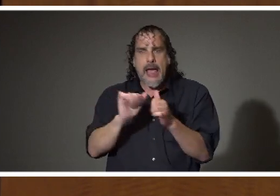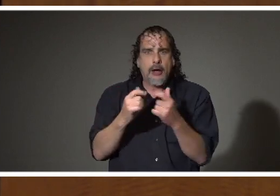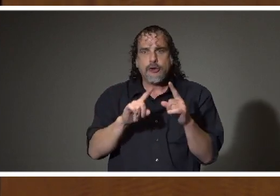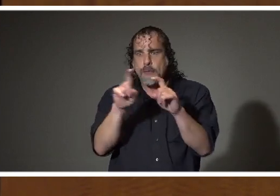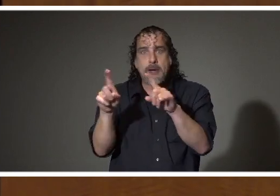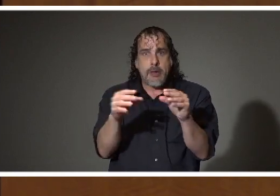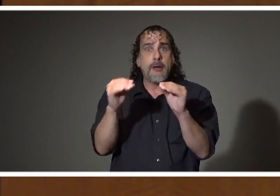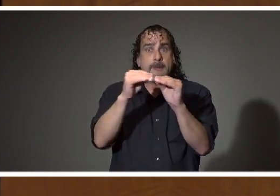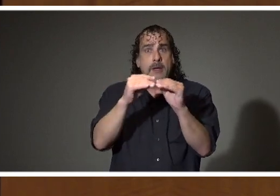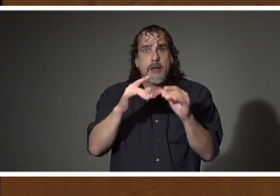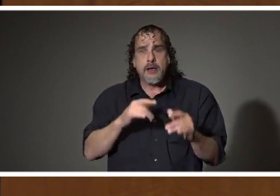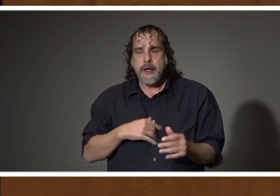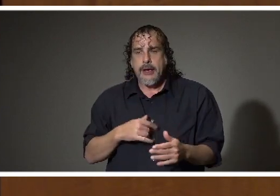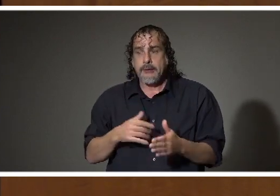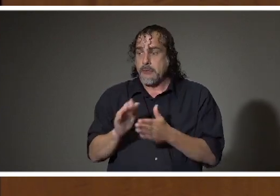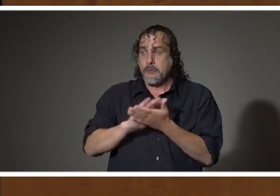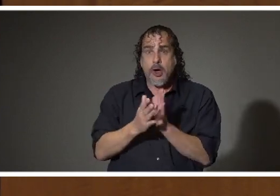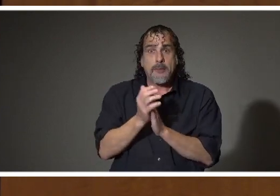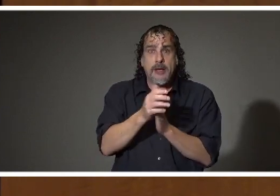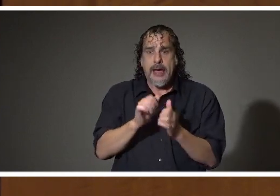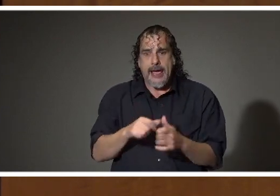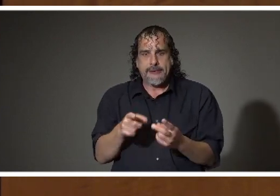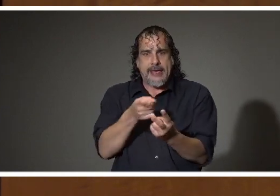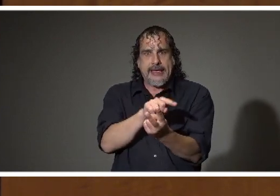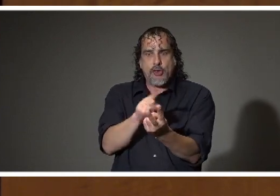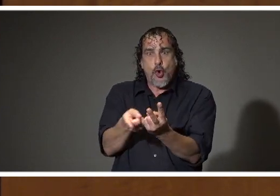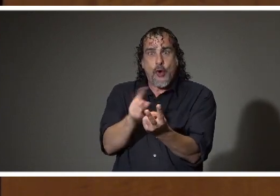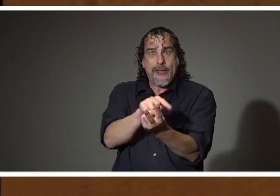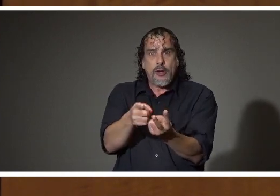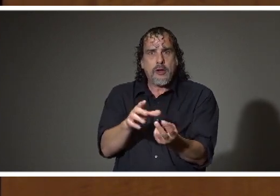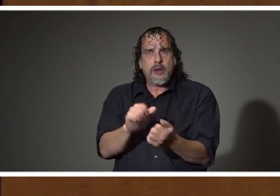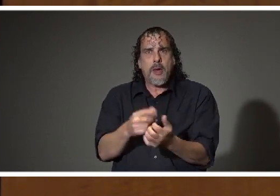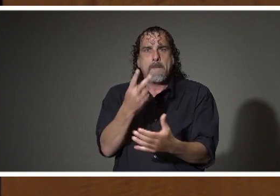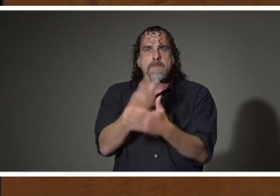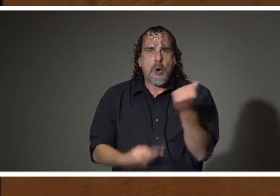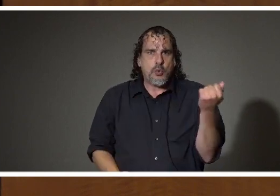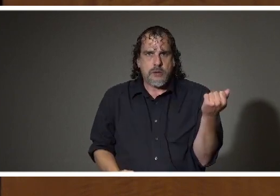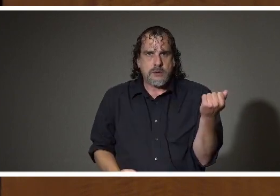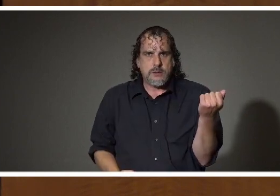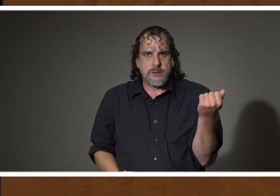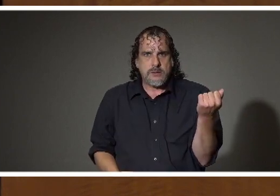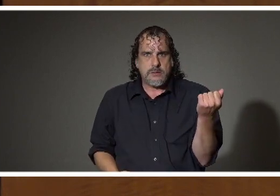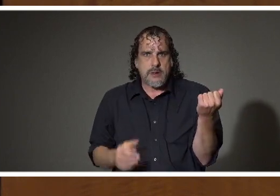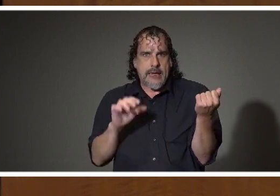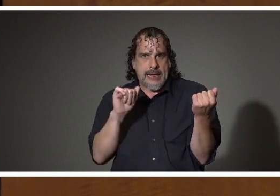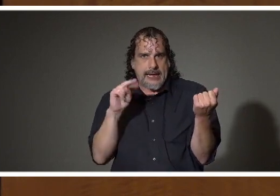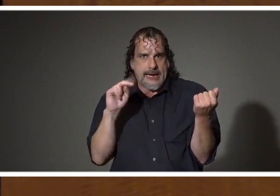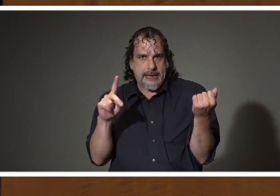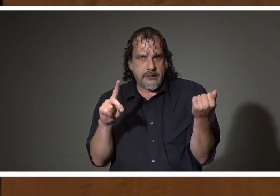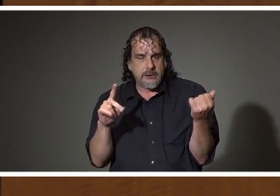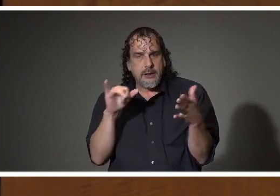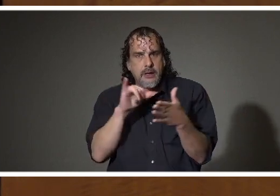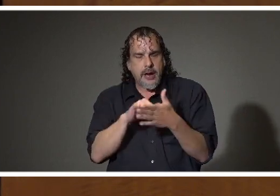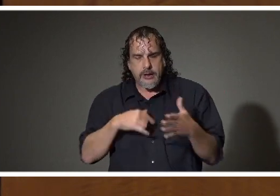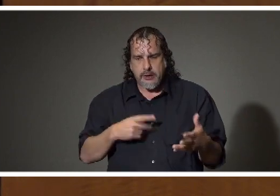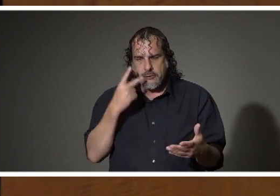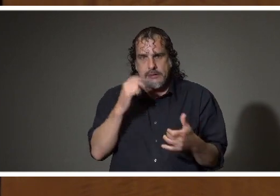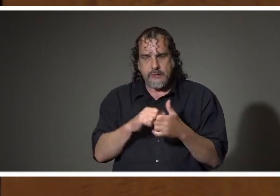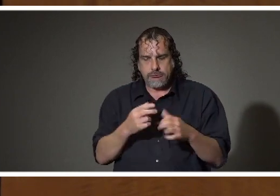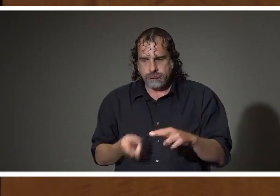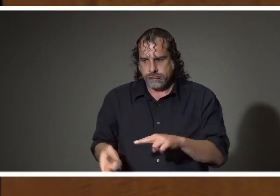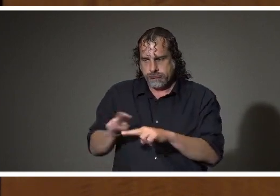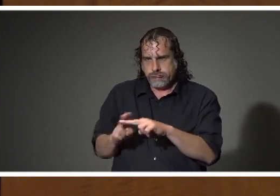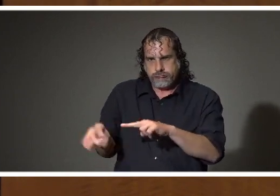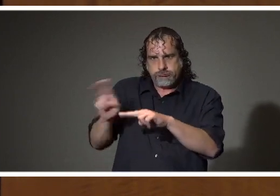not looking at things as either or, but looking at it as both and. And so while we need to continue to build capacity with the